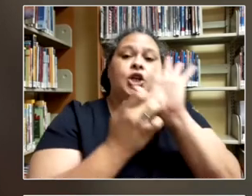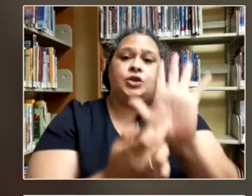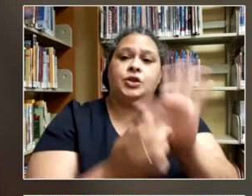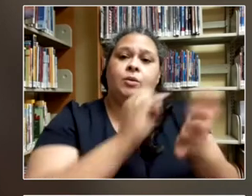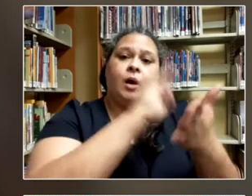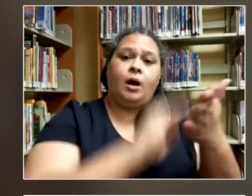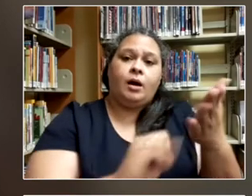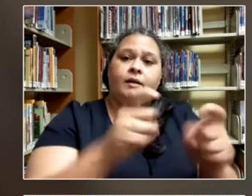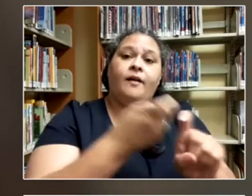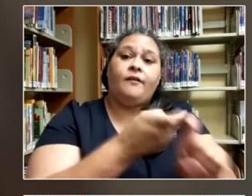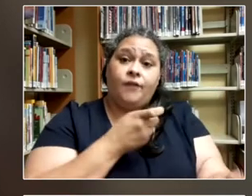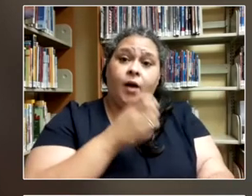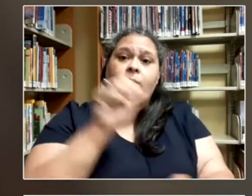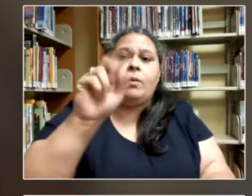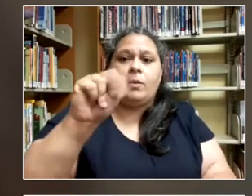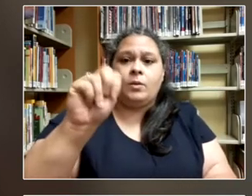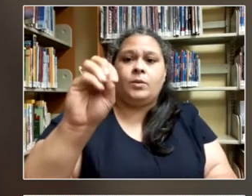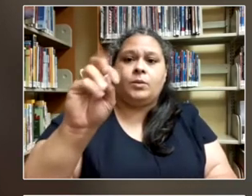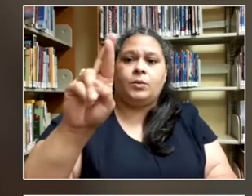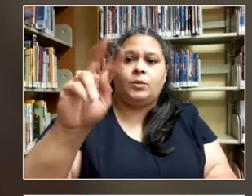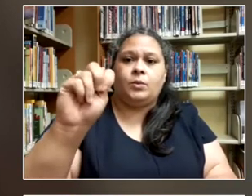from the Norton Museum of Art.